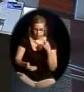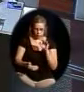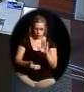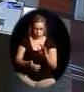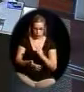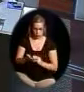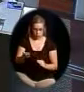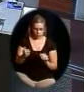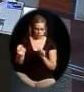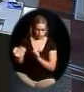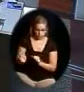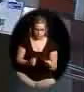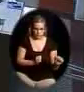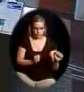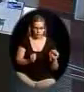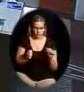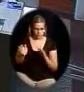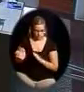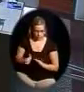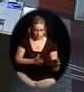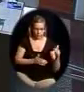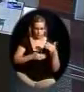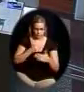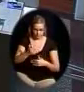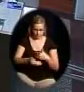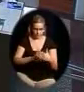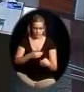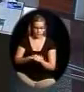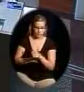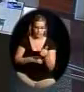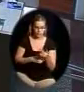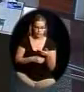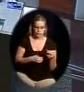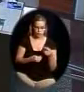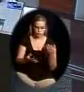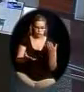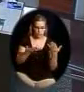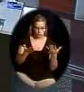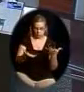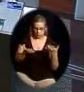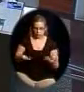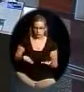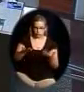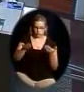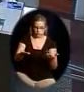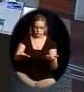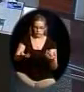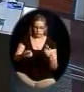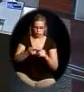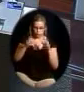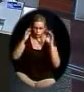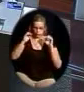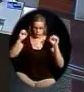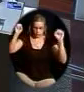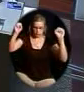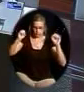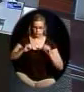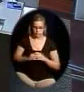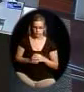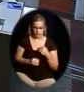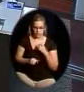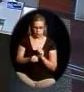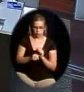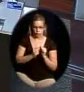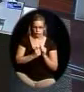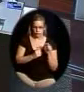planning process as well, and other items that you might want to suggest to the board president as I work